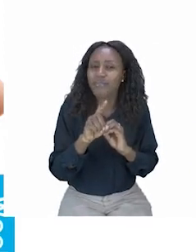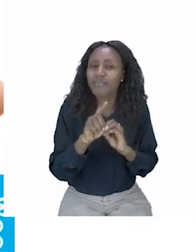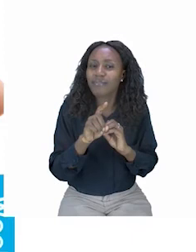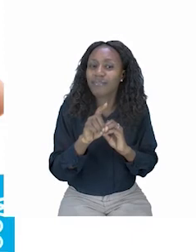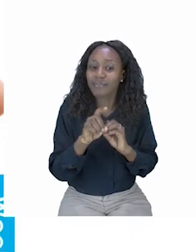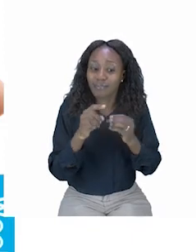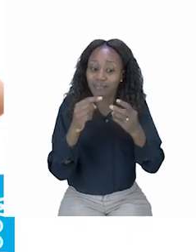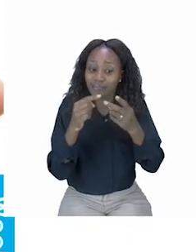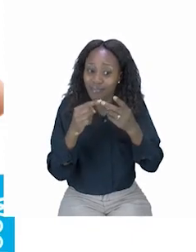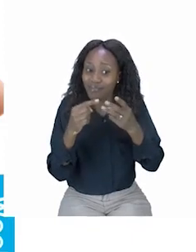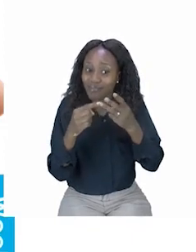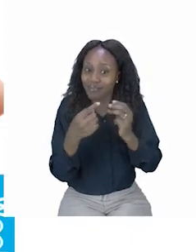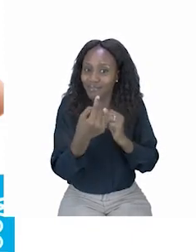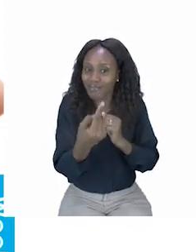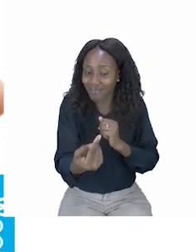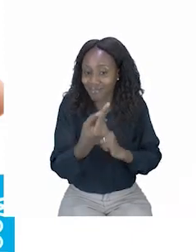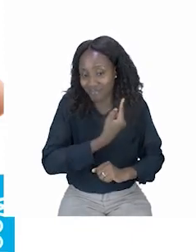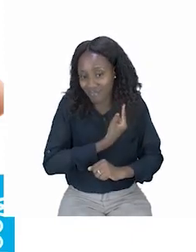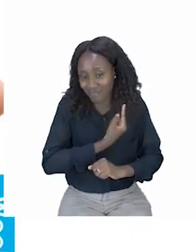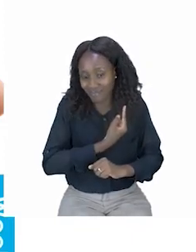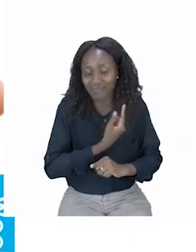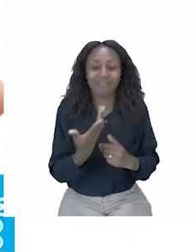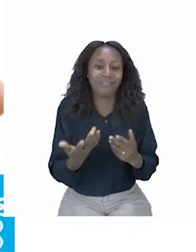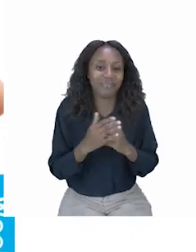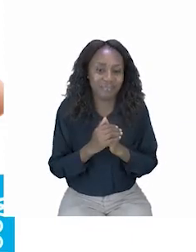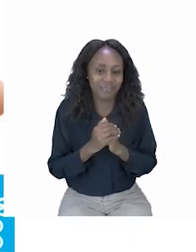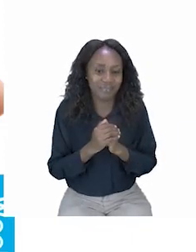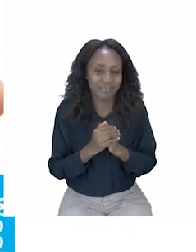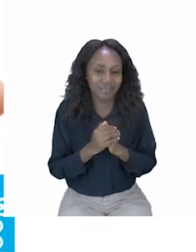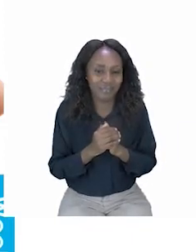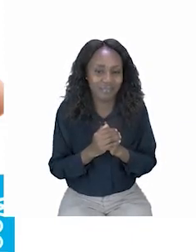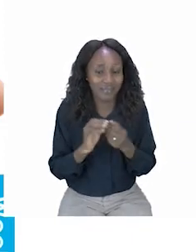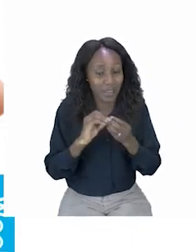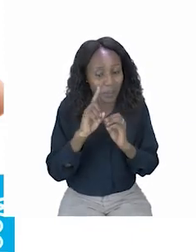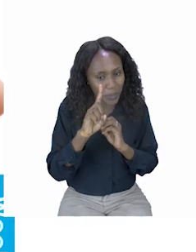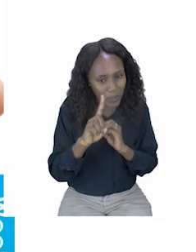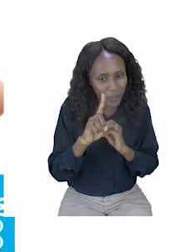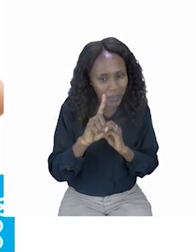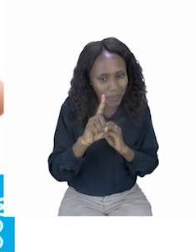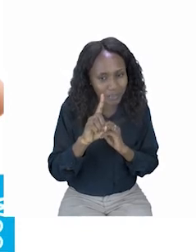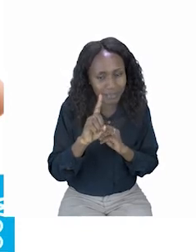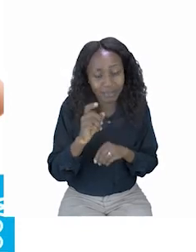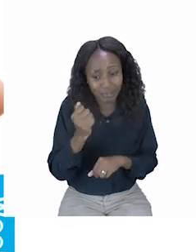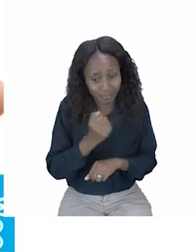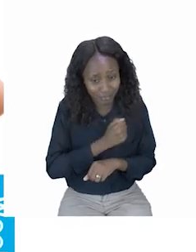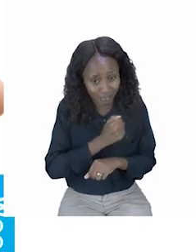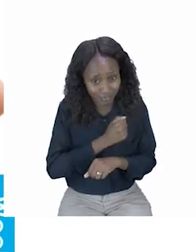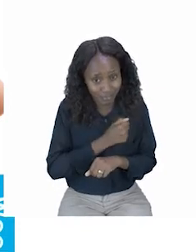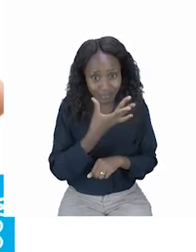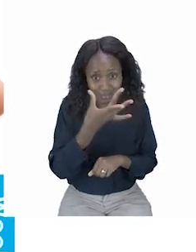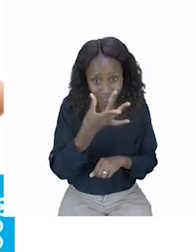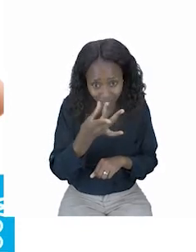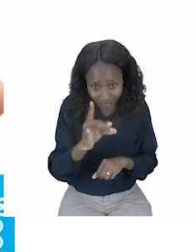will do the rest by yourself. Number 1 says, Mother buys 8